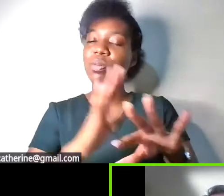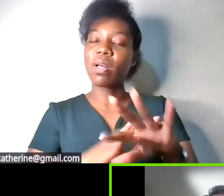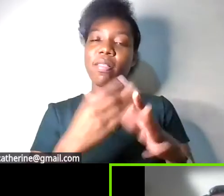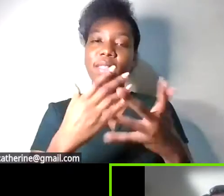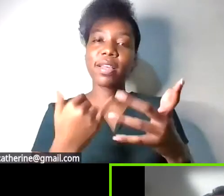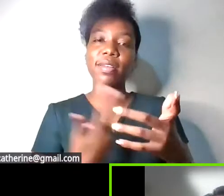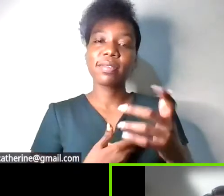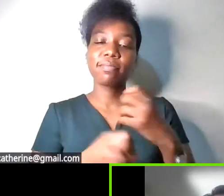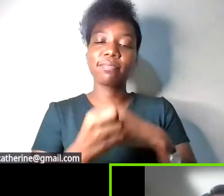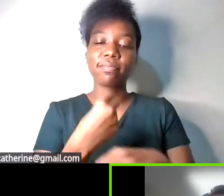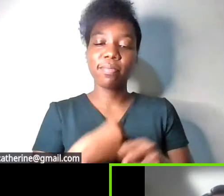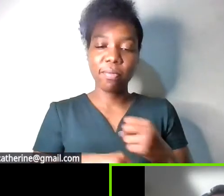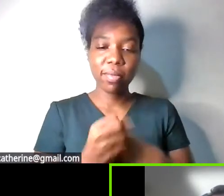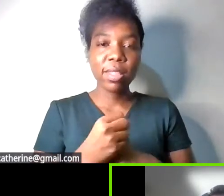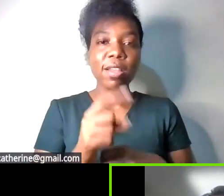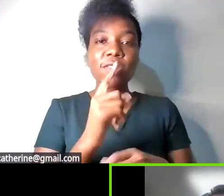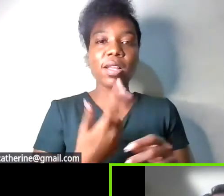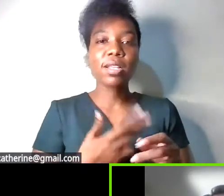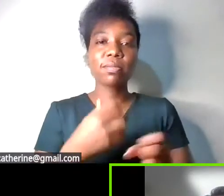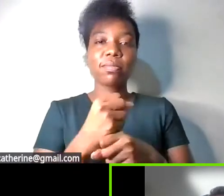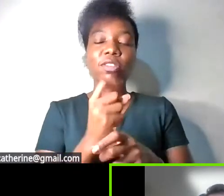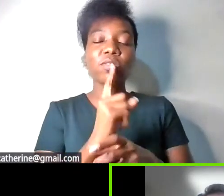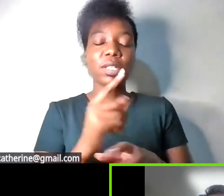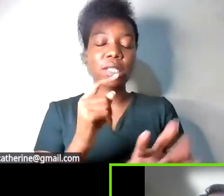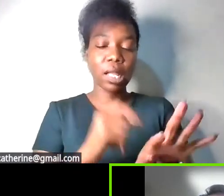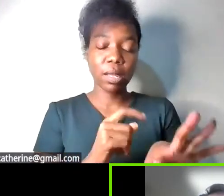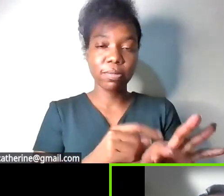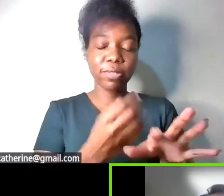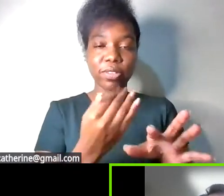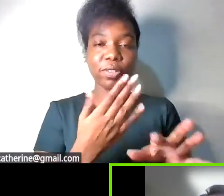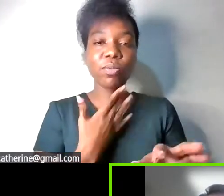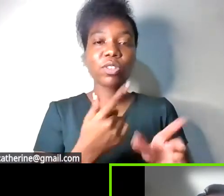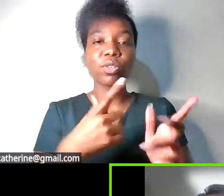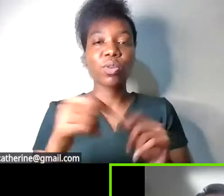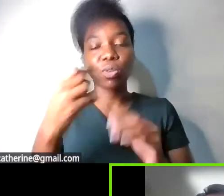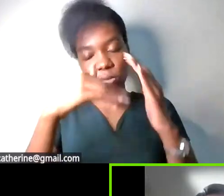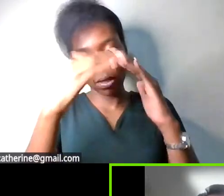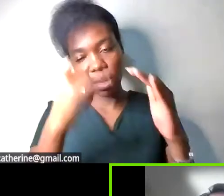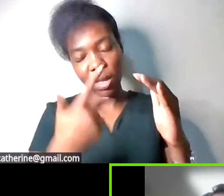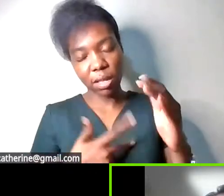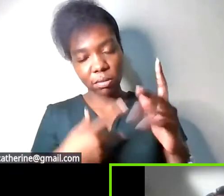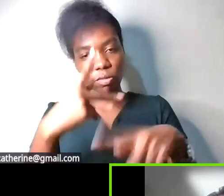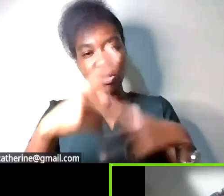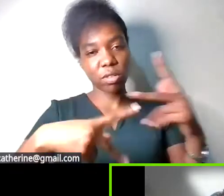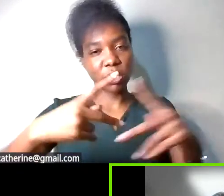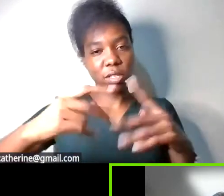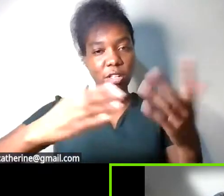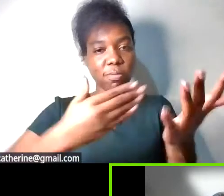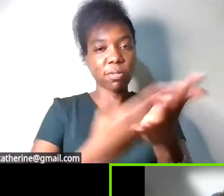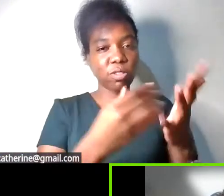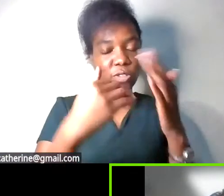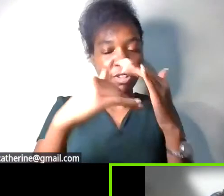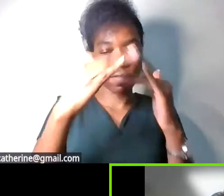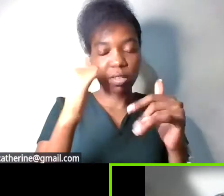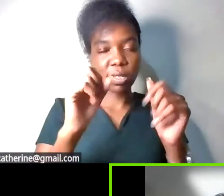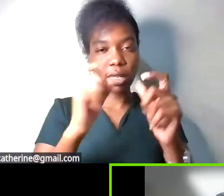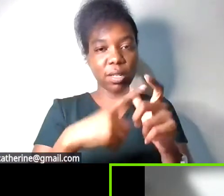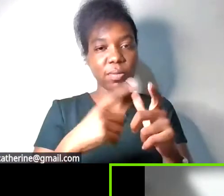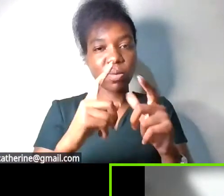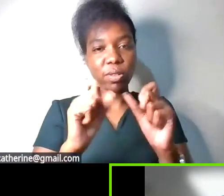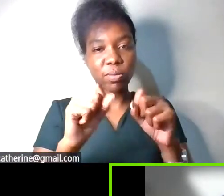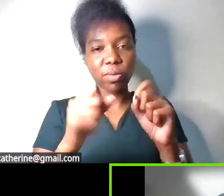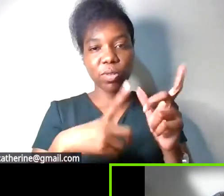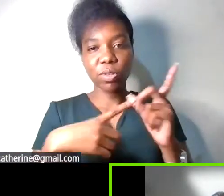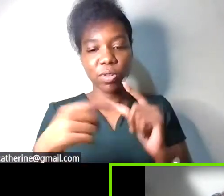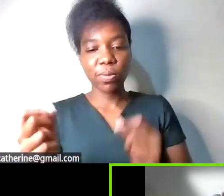that if they are looking to go to university, we help them process those applications into the university they want to get into. In fact, from